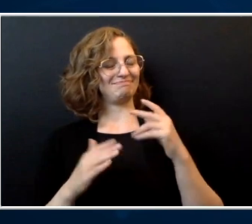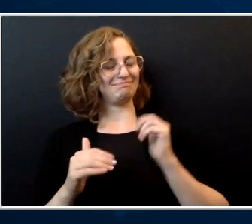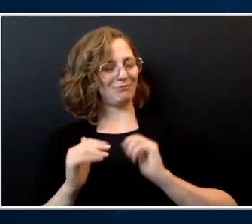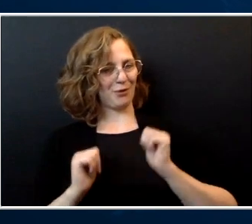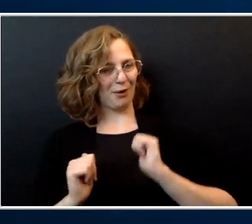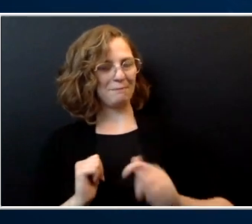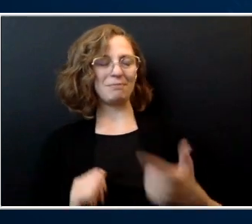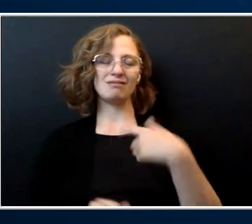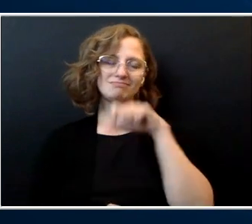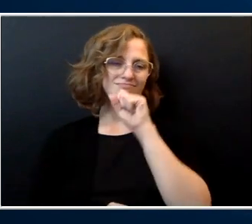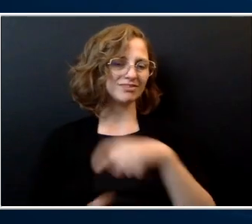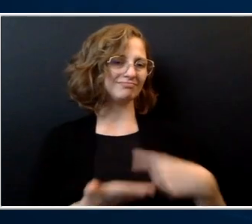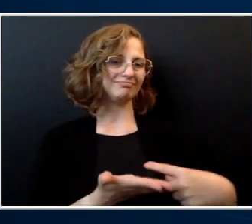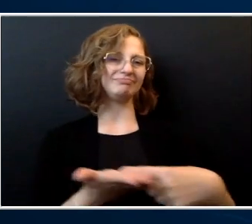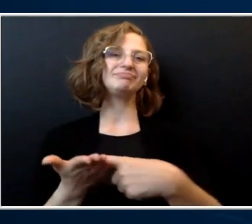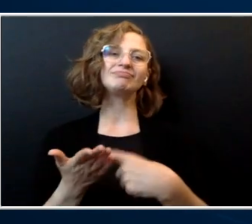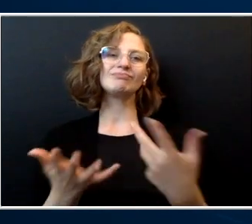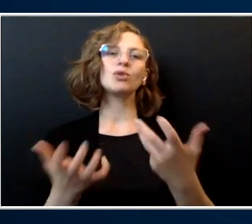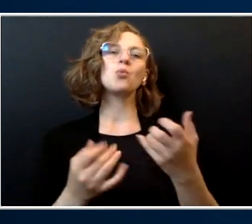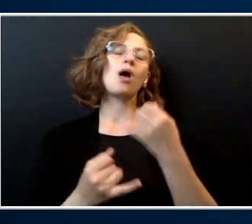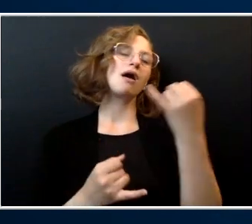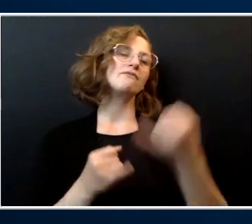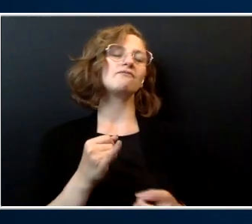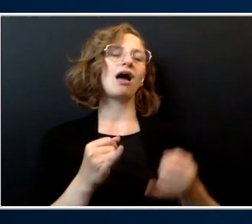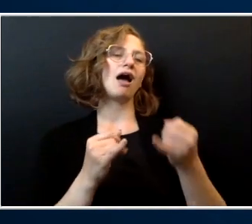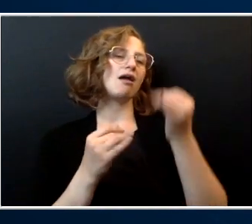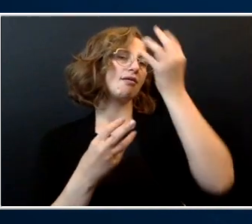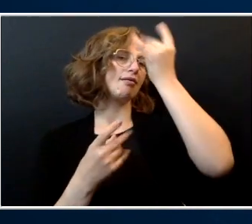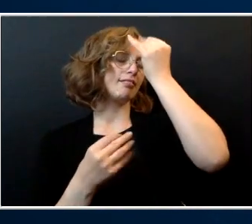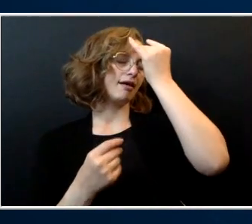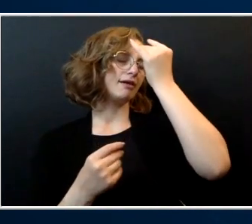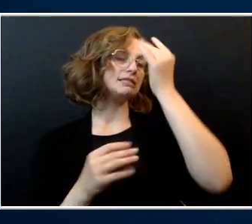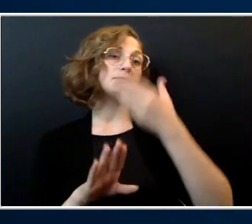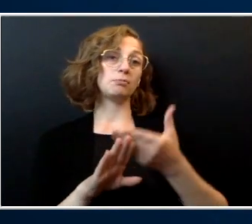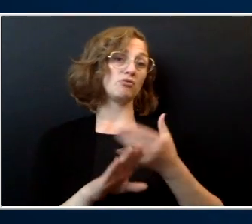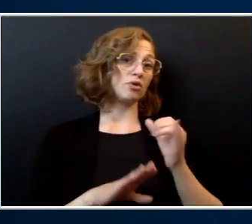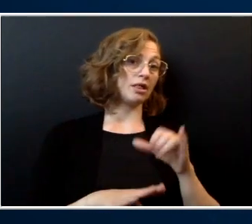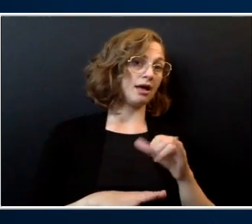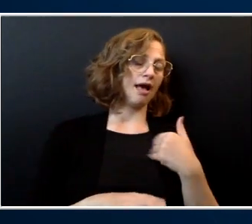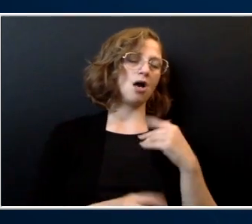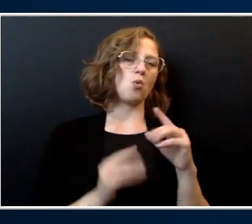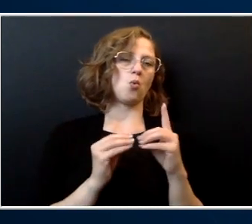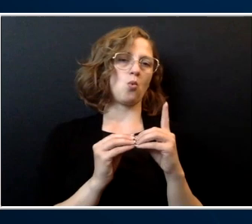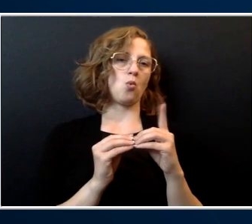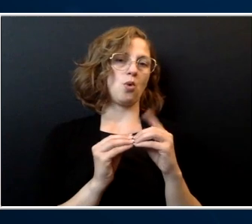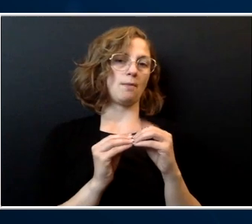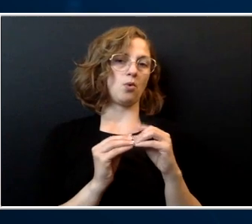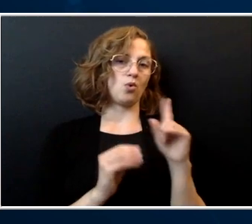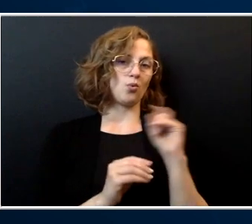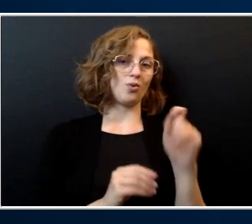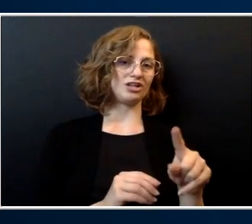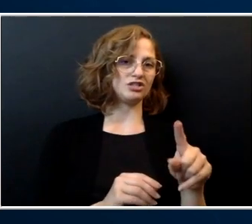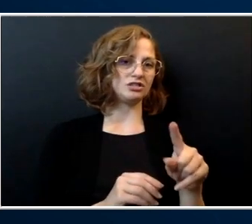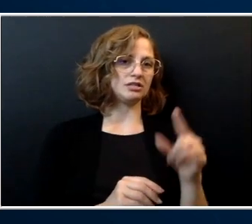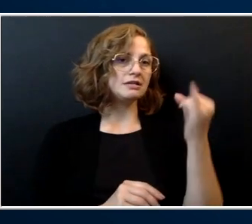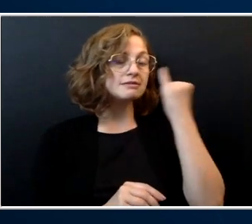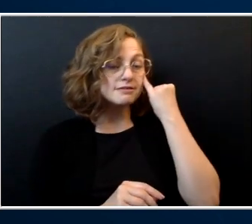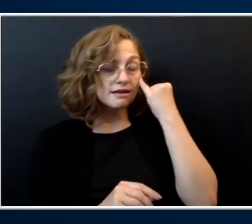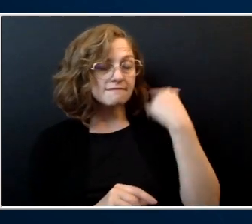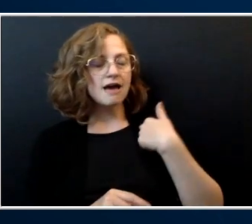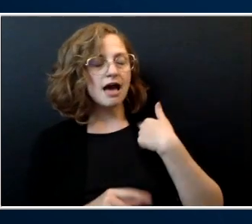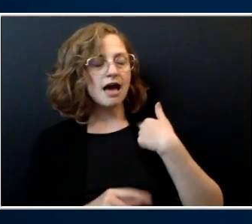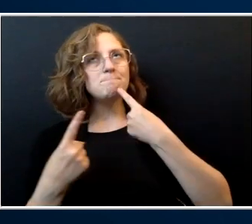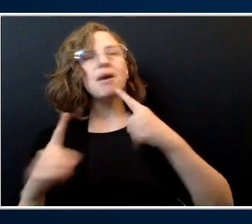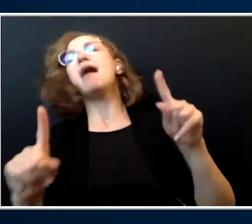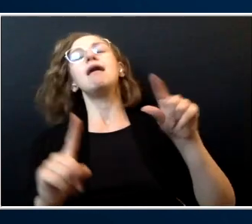want to go around and kind of ask people for their final thoughts, but before we do, I have one more question. If I hit 10,000 steps because